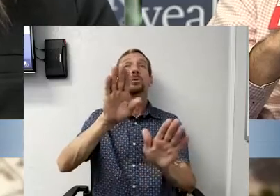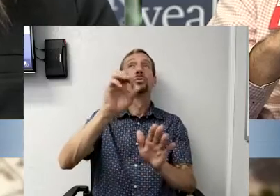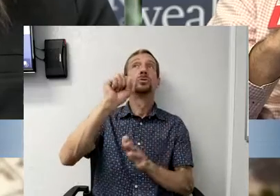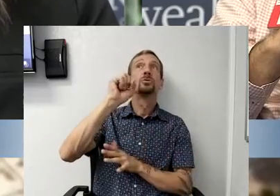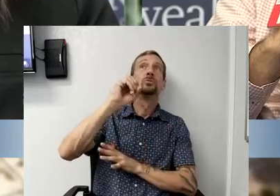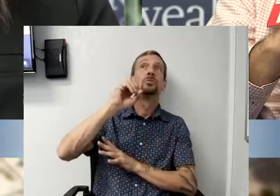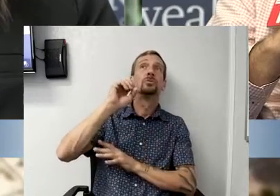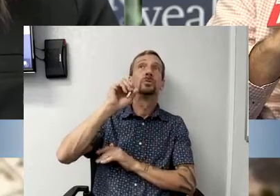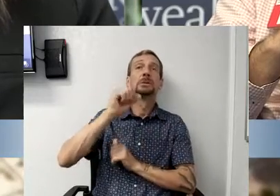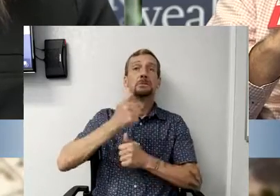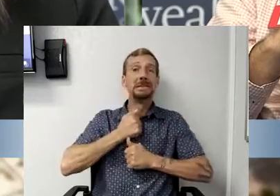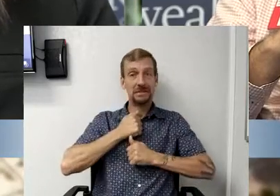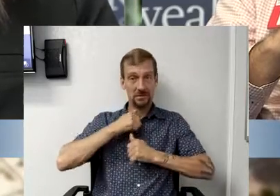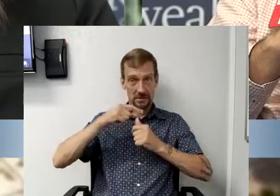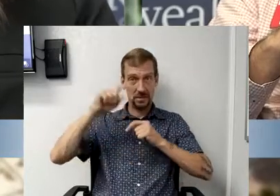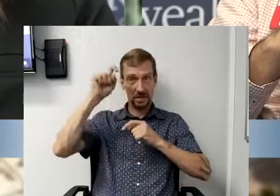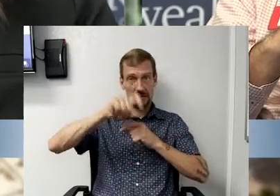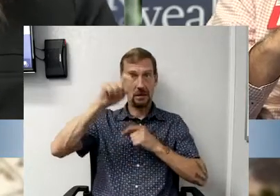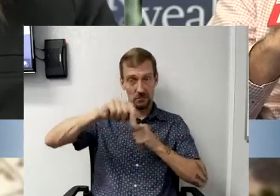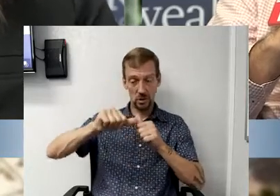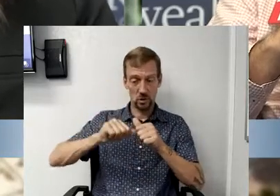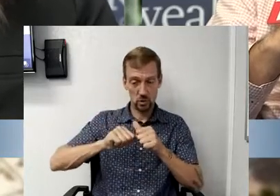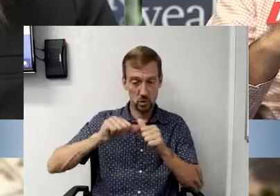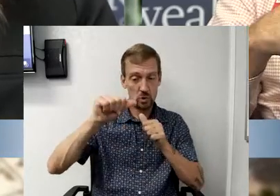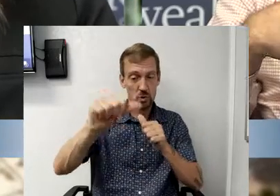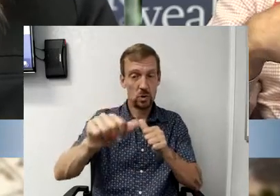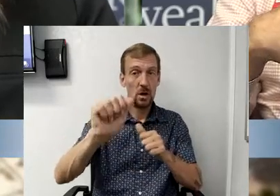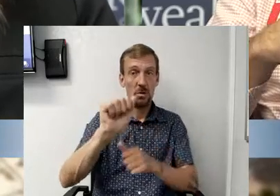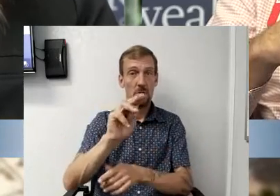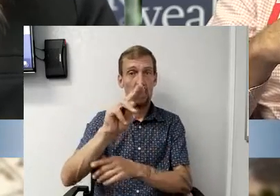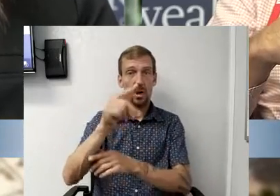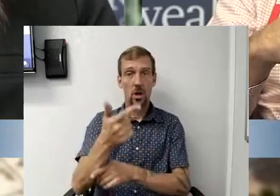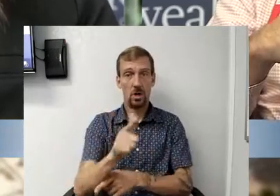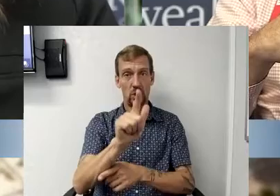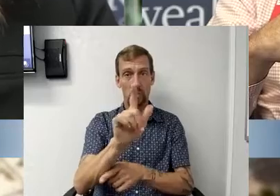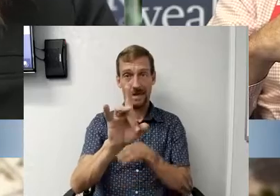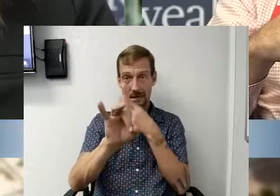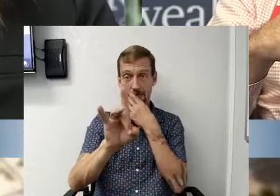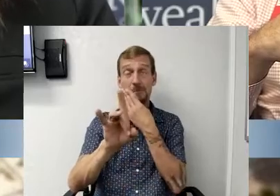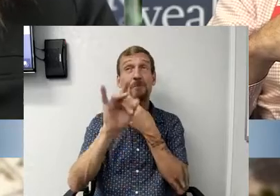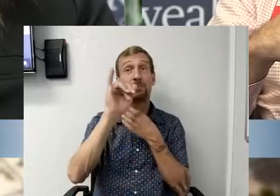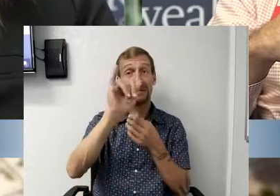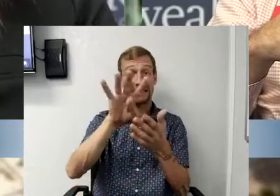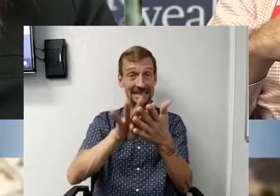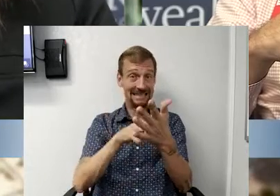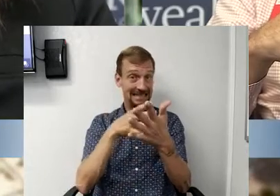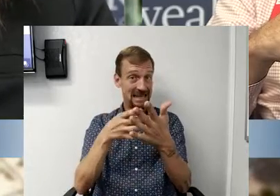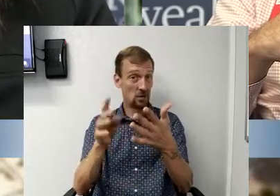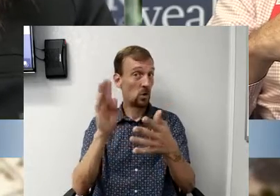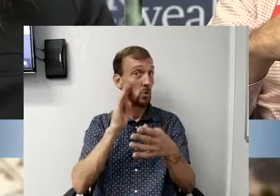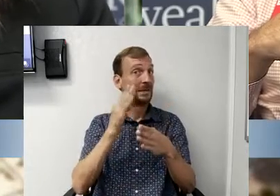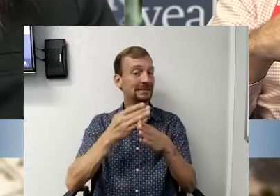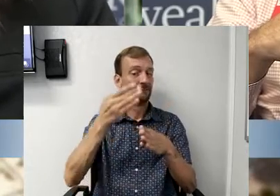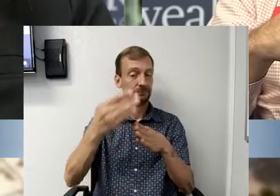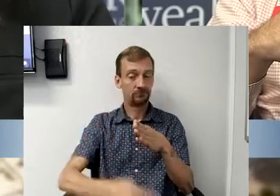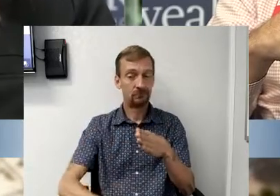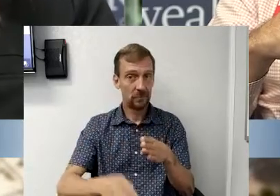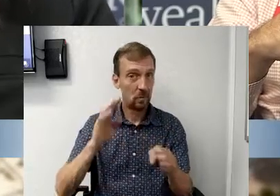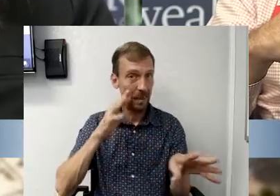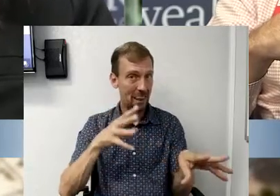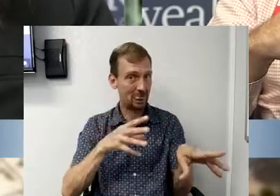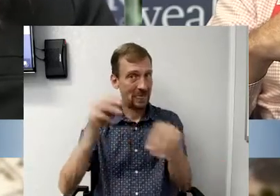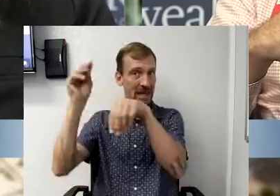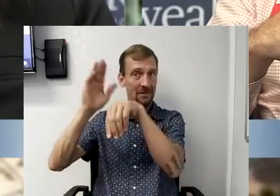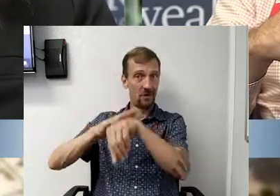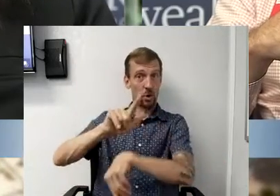through the end of next week. August 28th is their last day scheduled here, and then they're redeploying on the